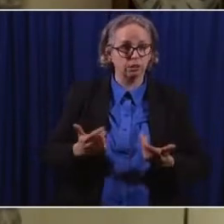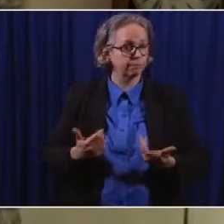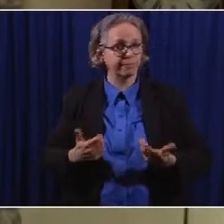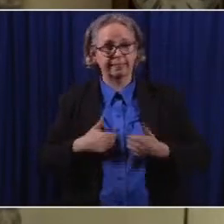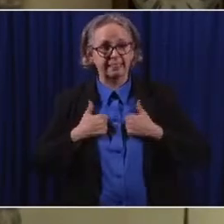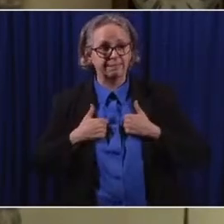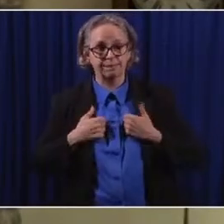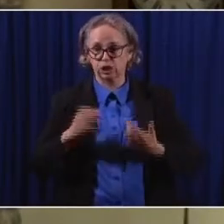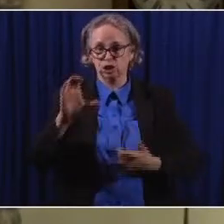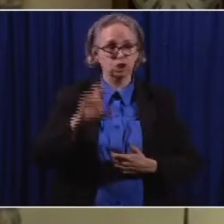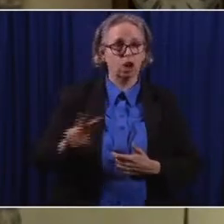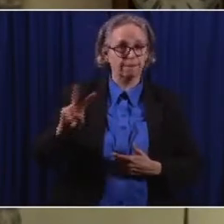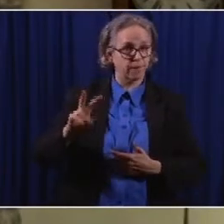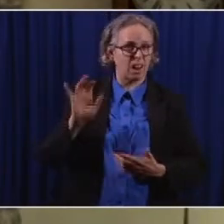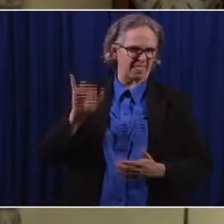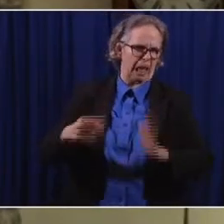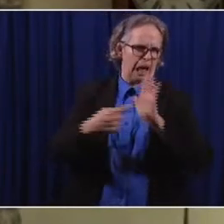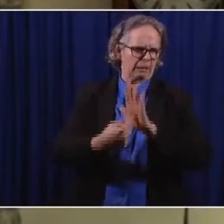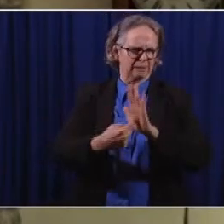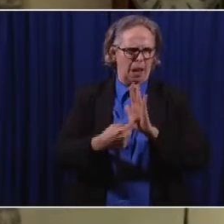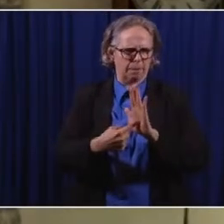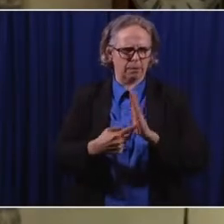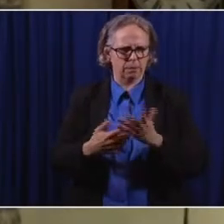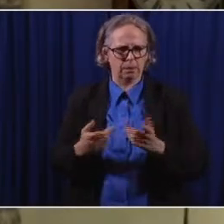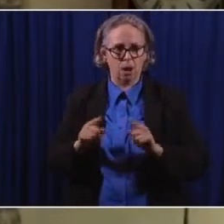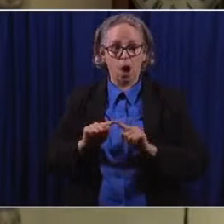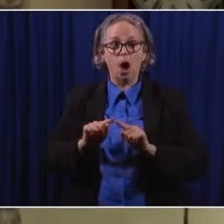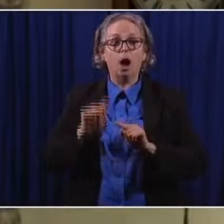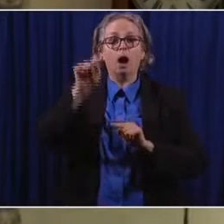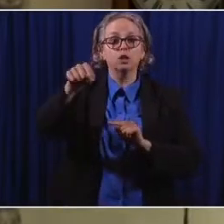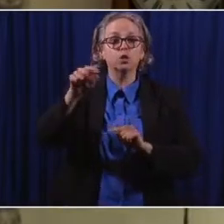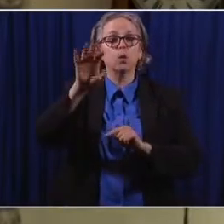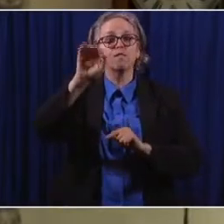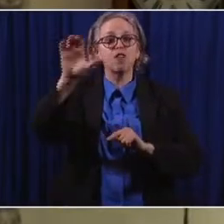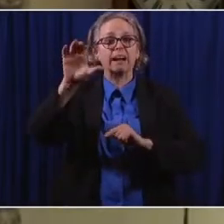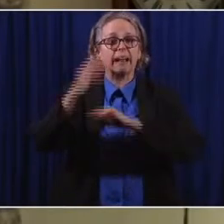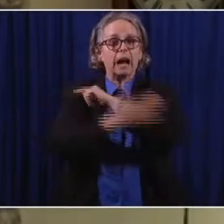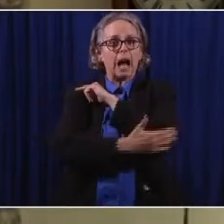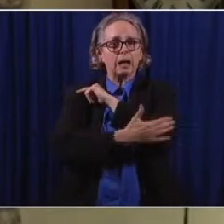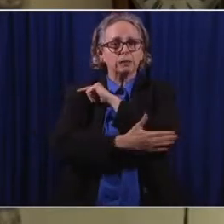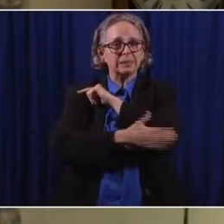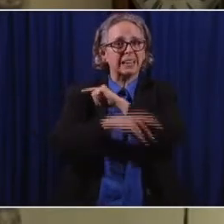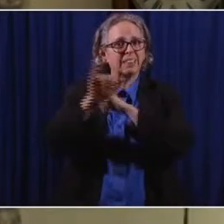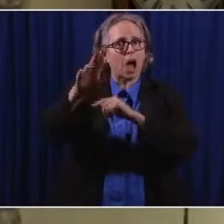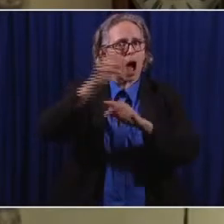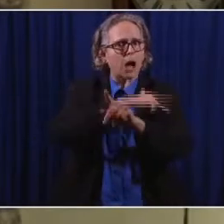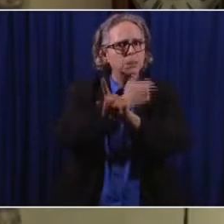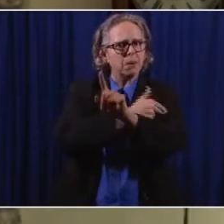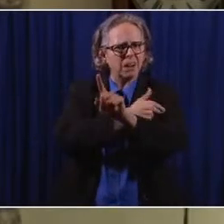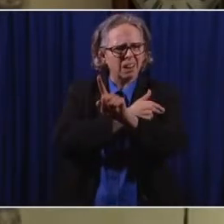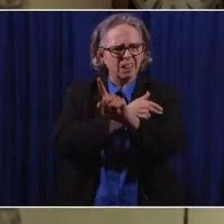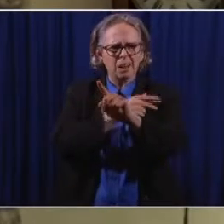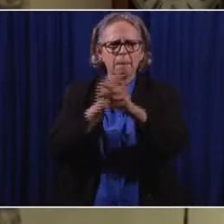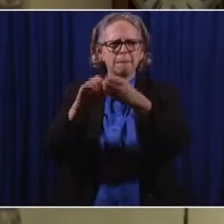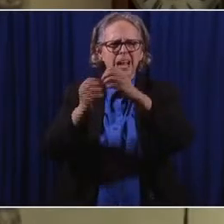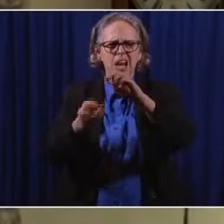Franklin County hospital, that would be attributed to Franklin